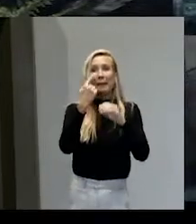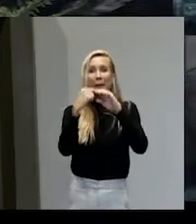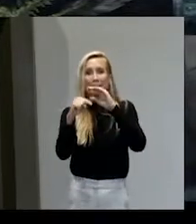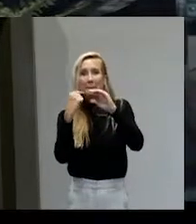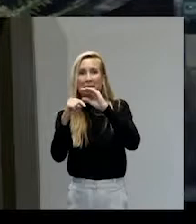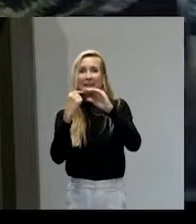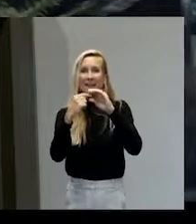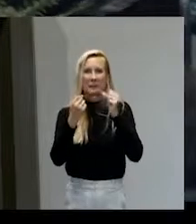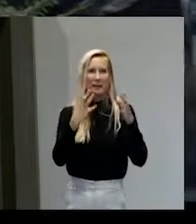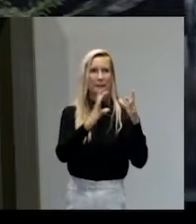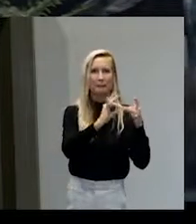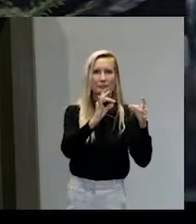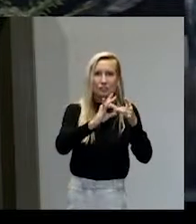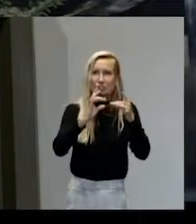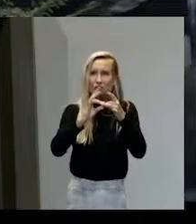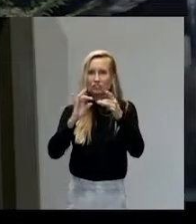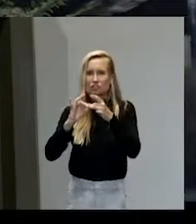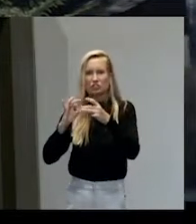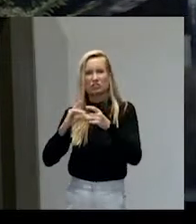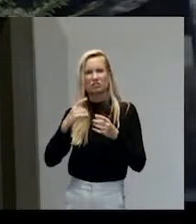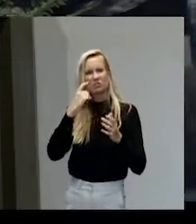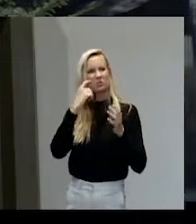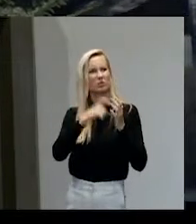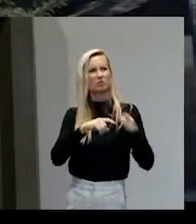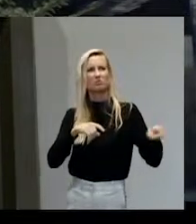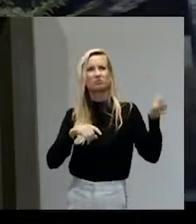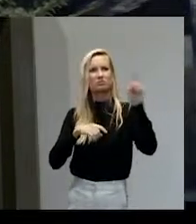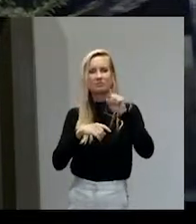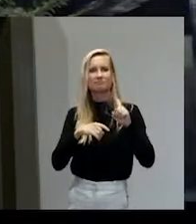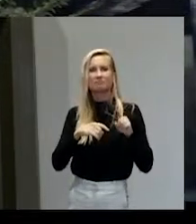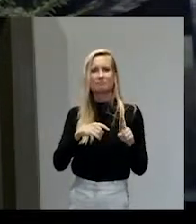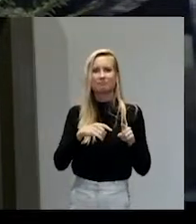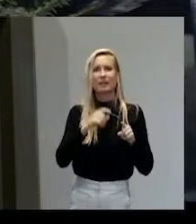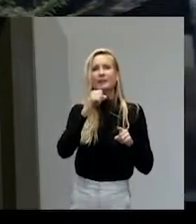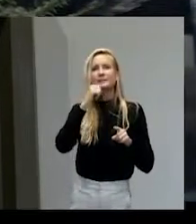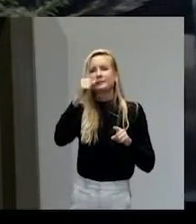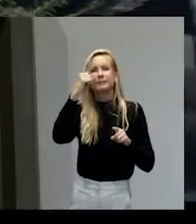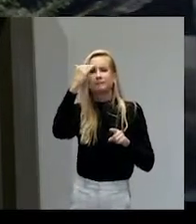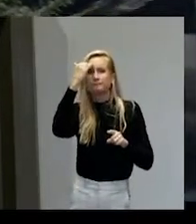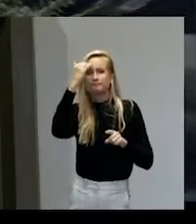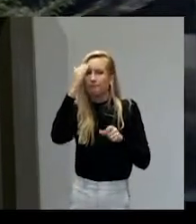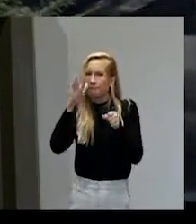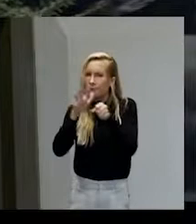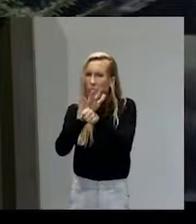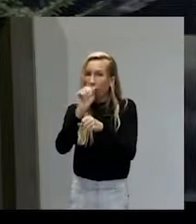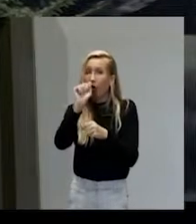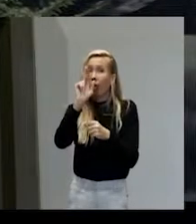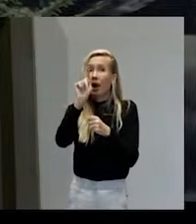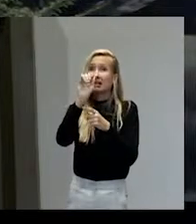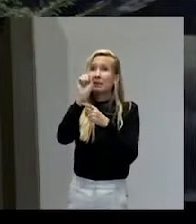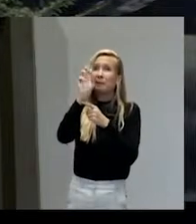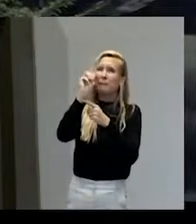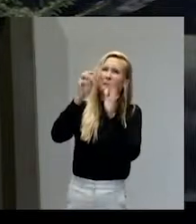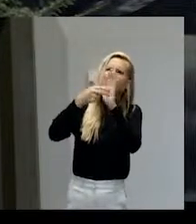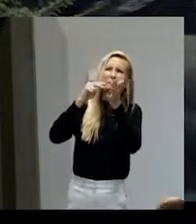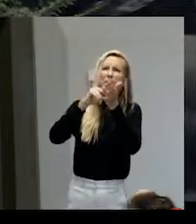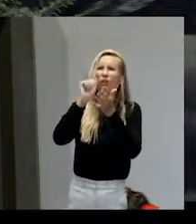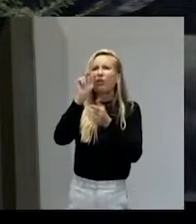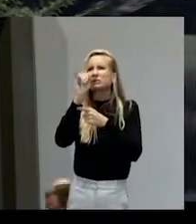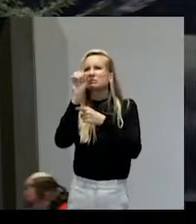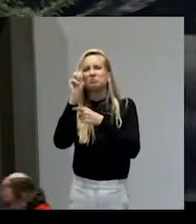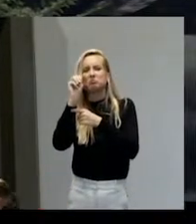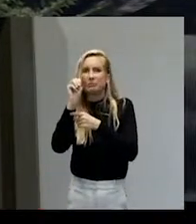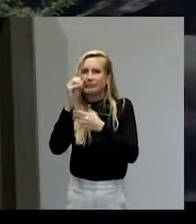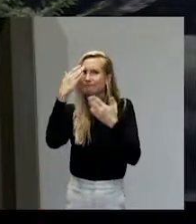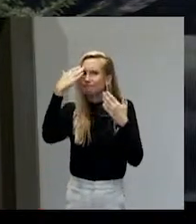not too aware of autism and what it meant, but since the show came out, they have 5 people in particular have